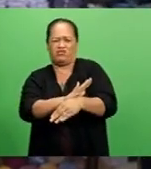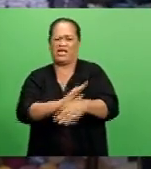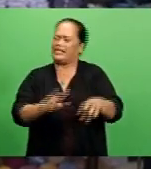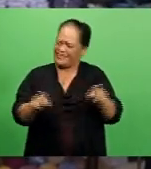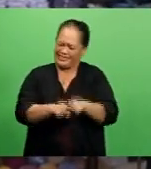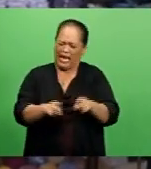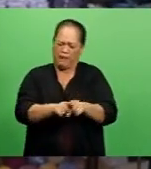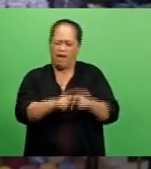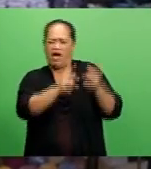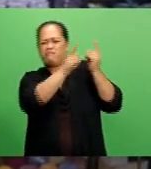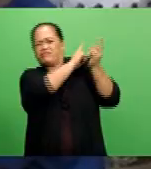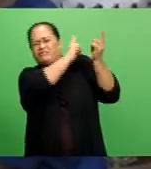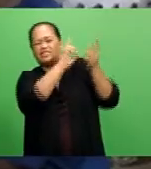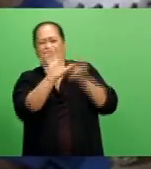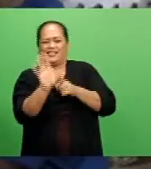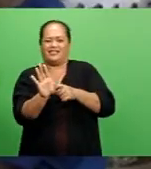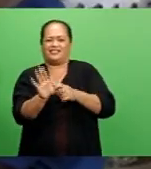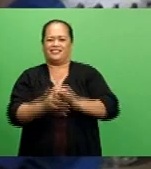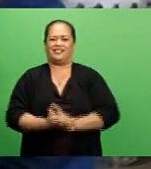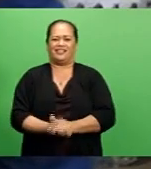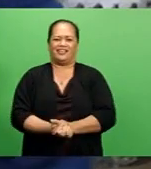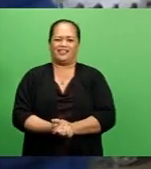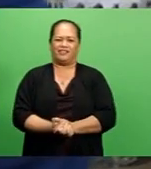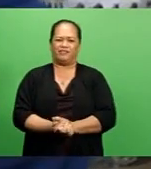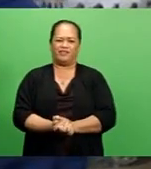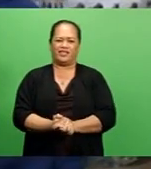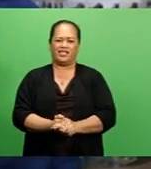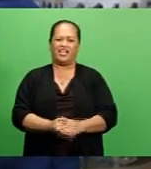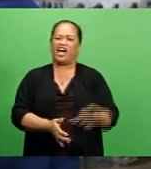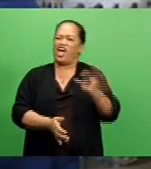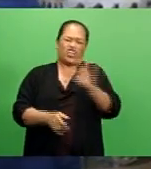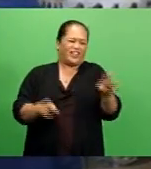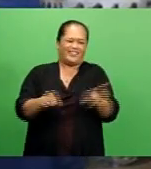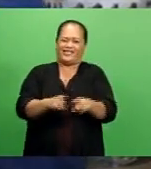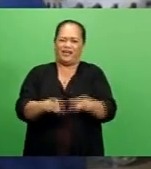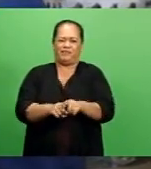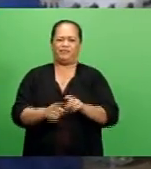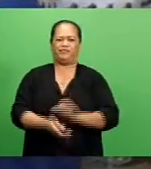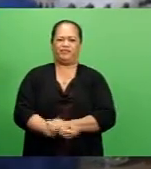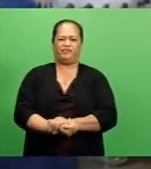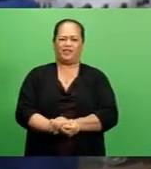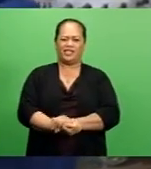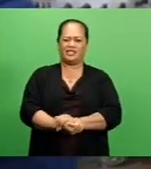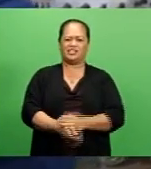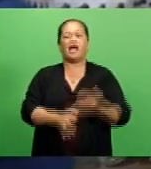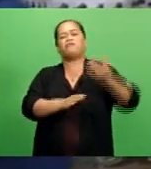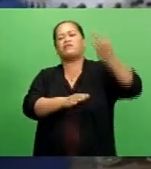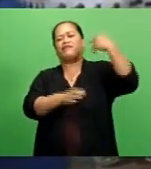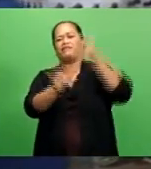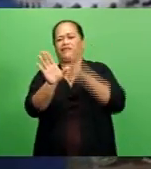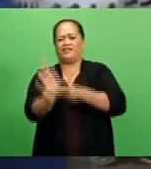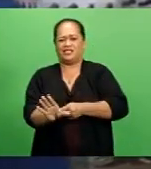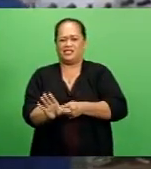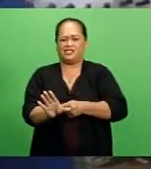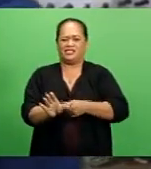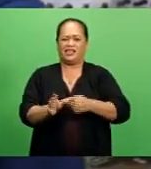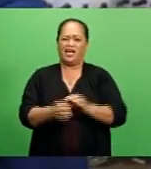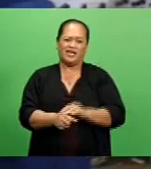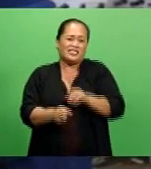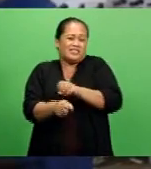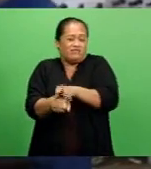to previous years. Ever since the effects of COVID-19, the business in general has